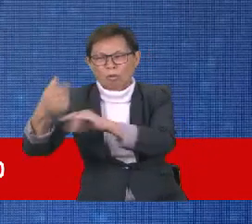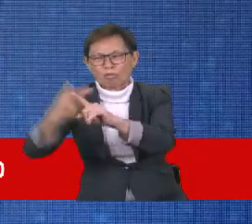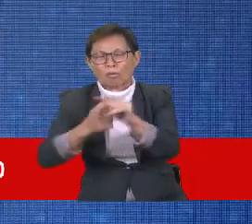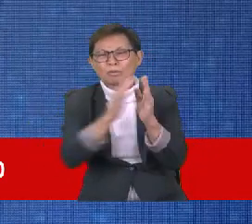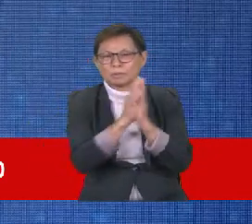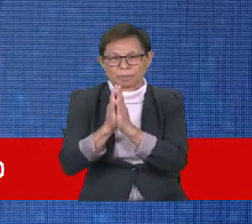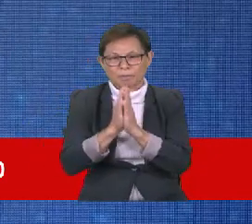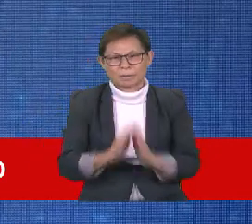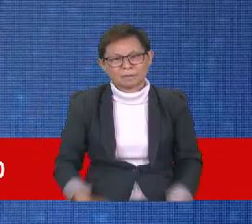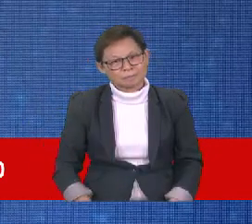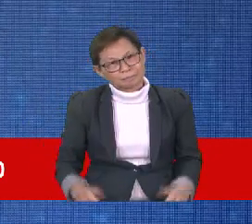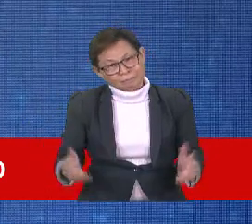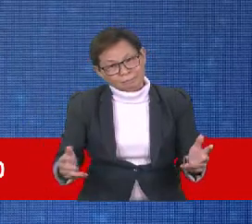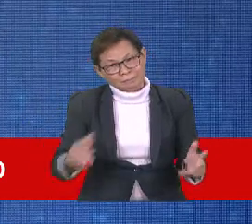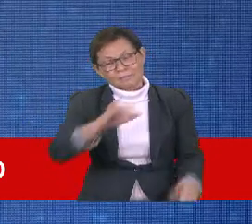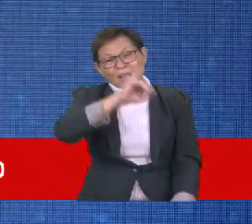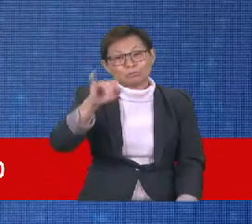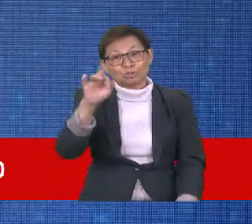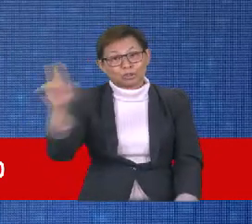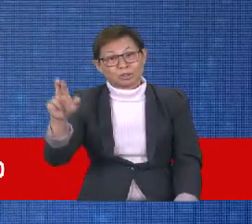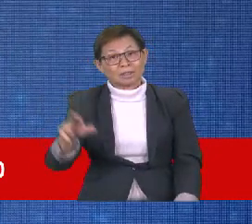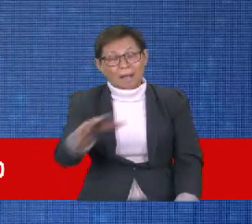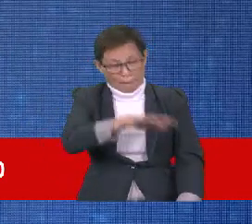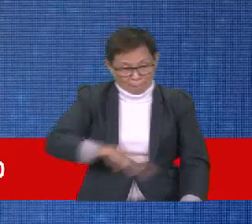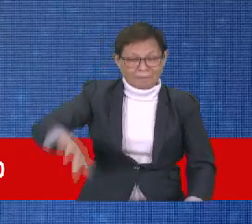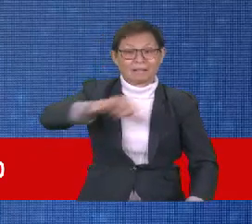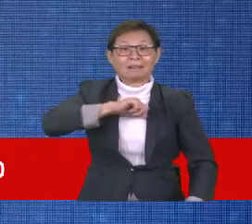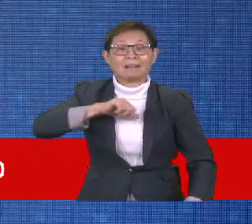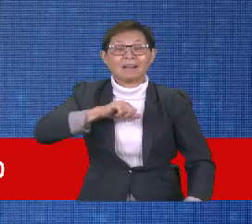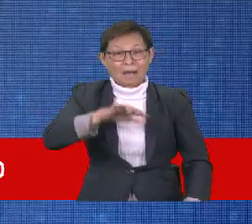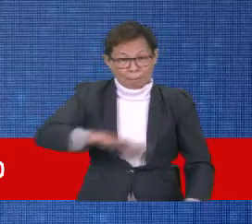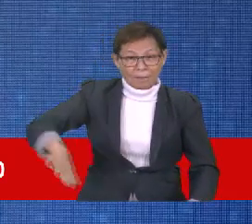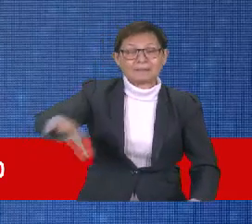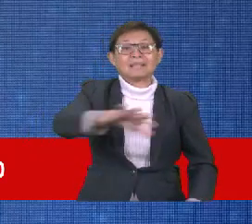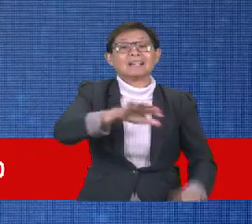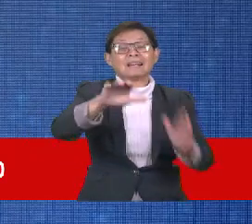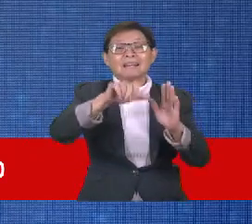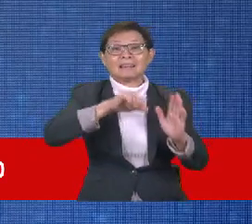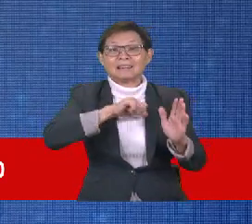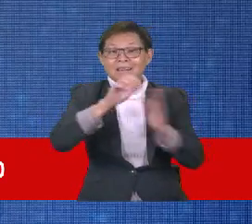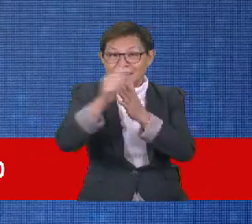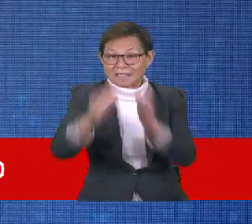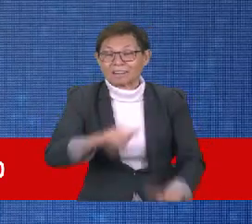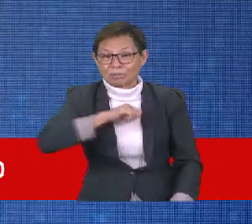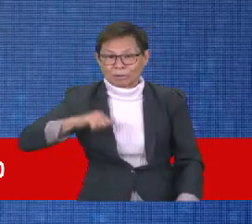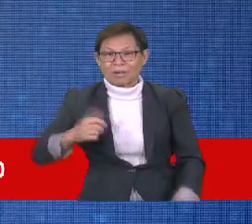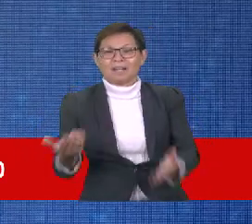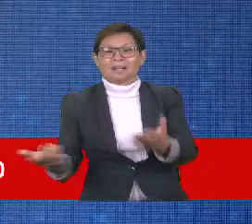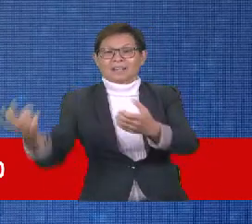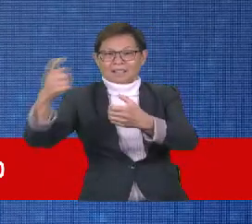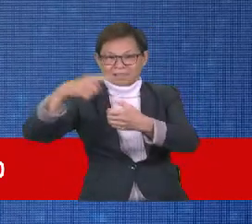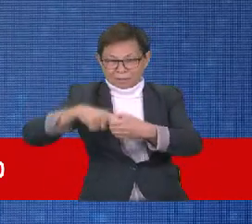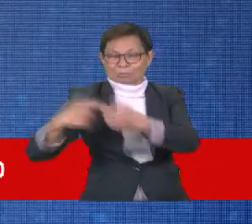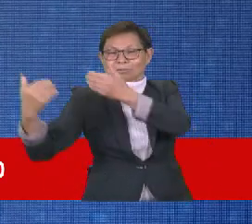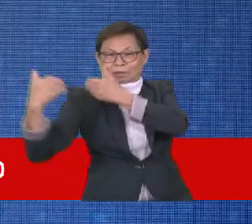I'm junior at the game, among the leaders of ASEAN, in terms of responsibility and or not